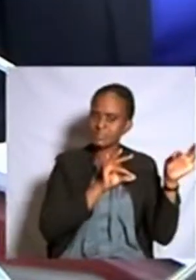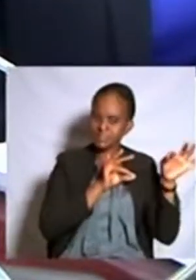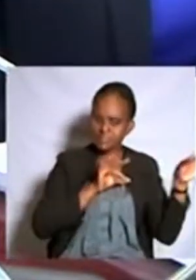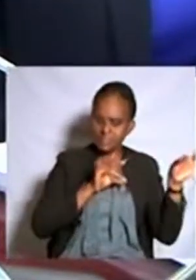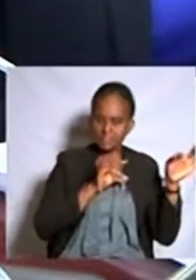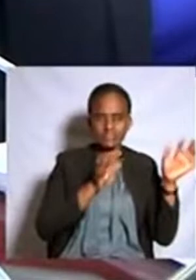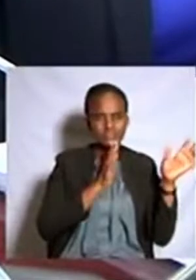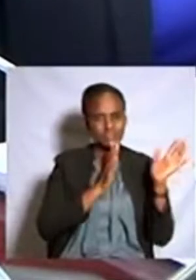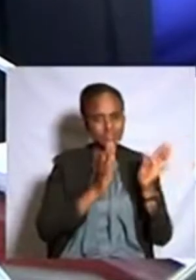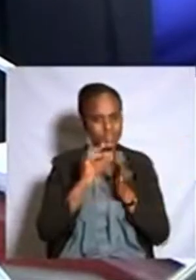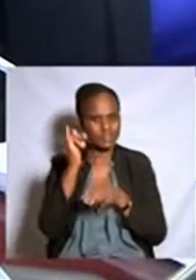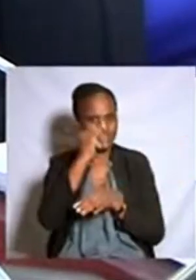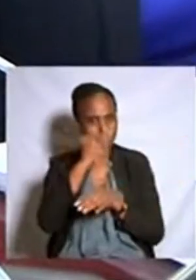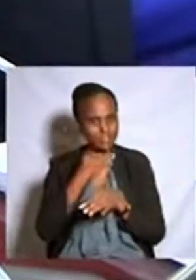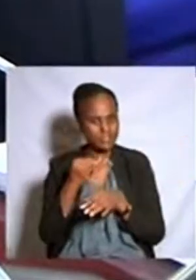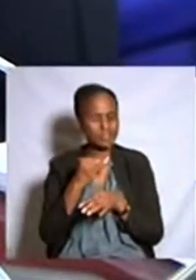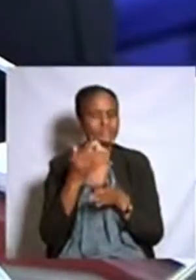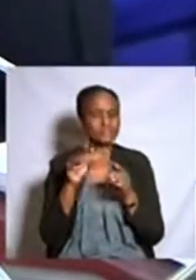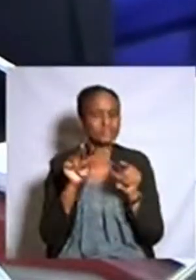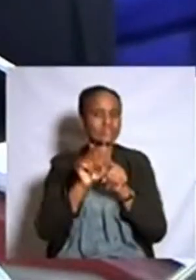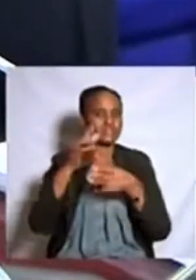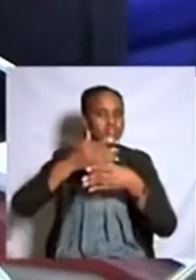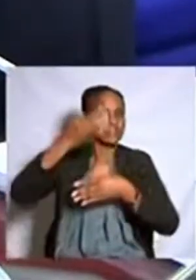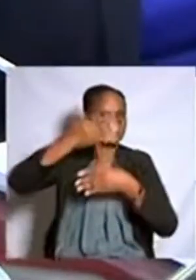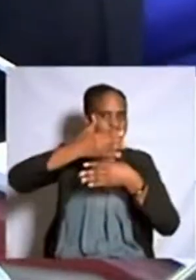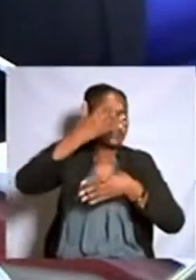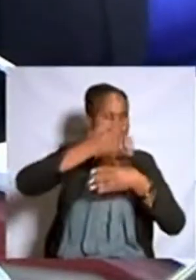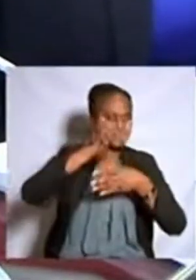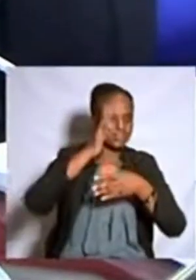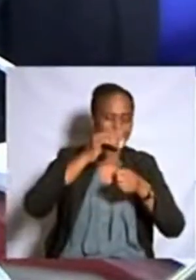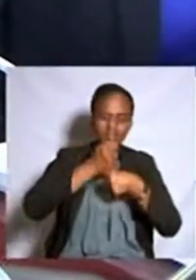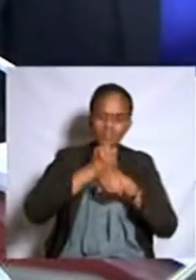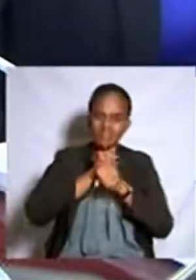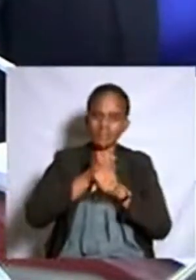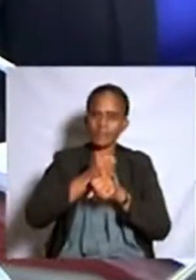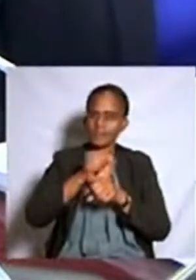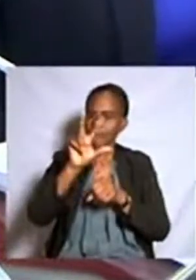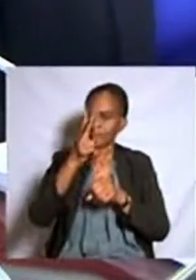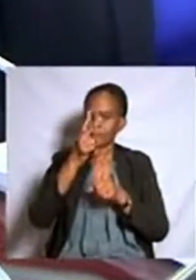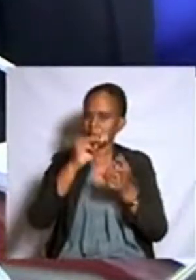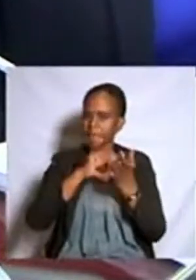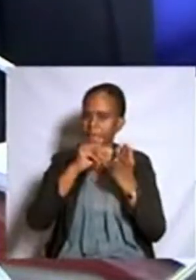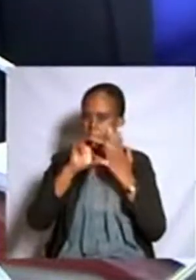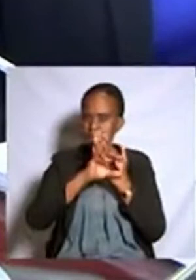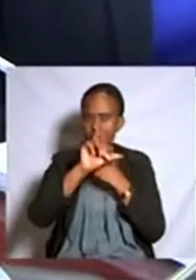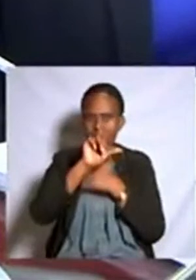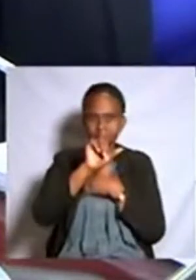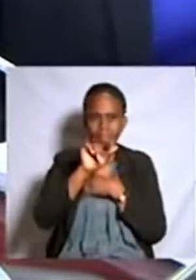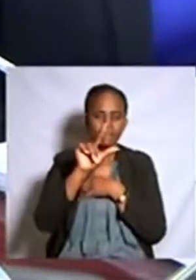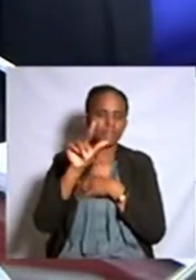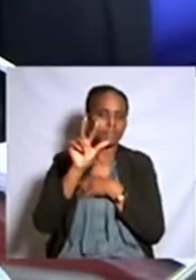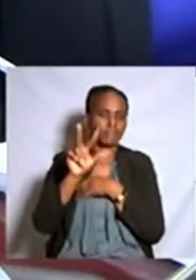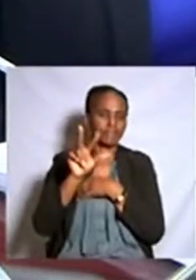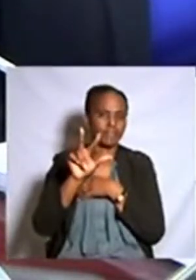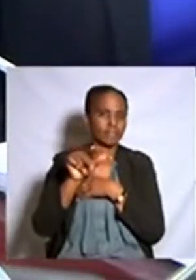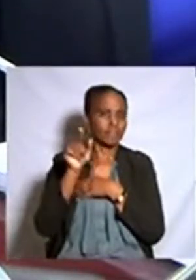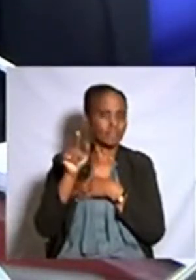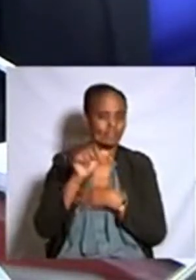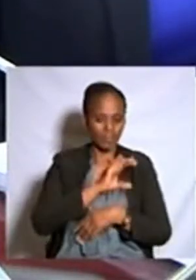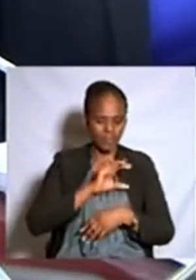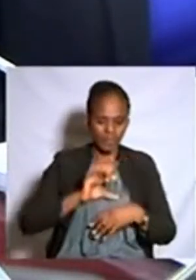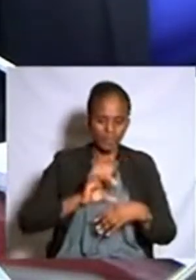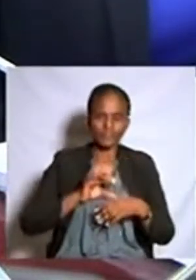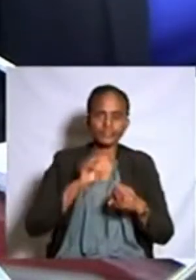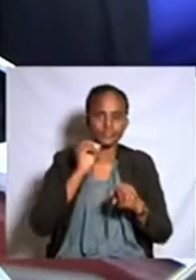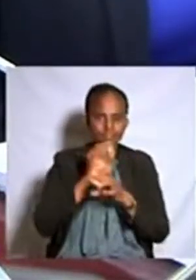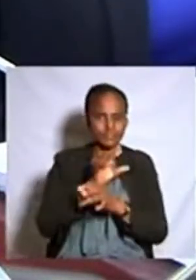the branding. The frosting of the glasses will be done by 3rd March 2023. The contractor